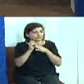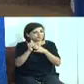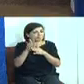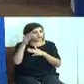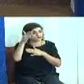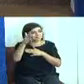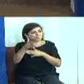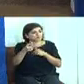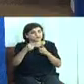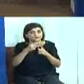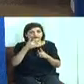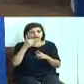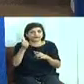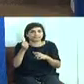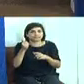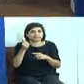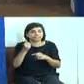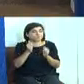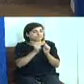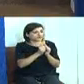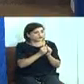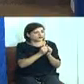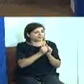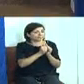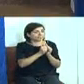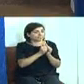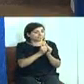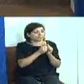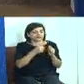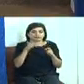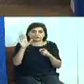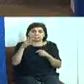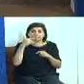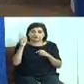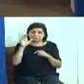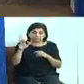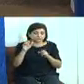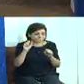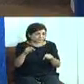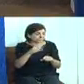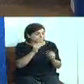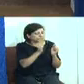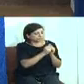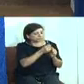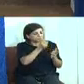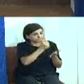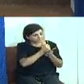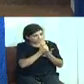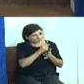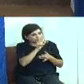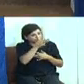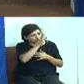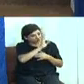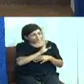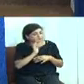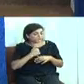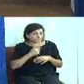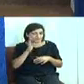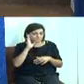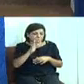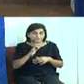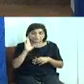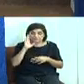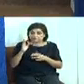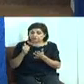ability? With the help of God, I will. Will you lead this people in giving faithful